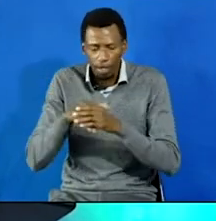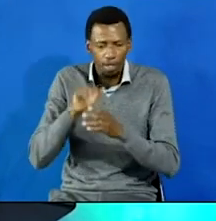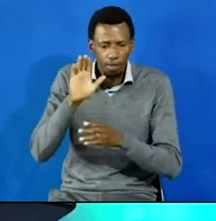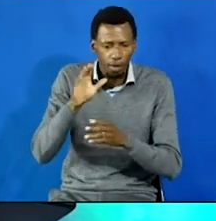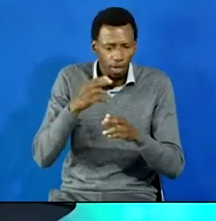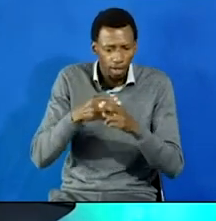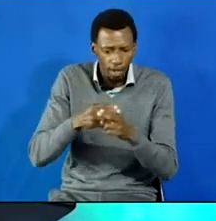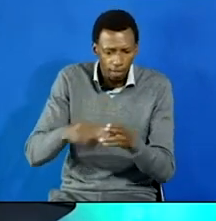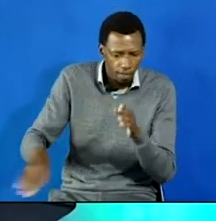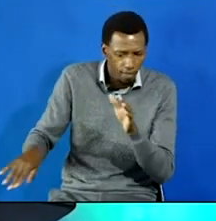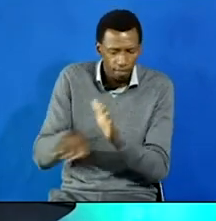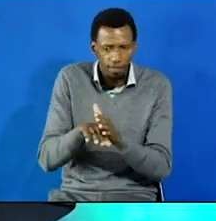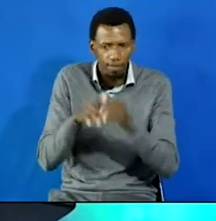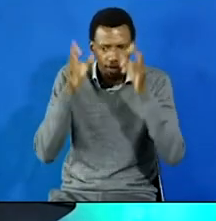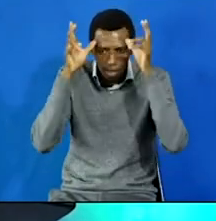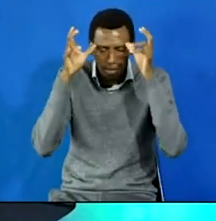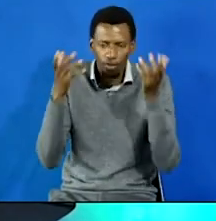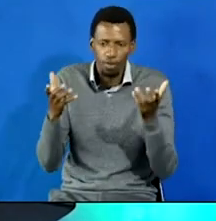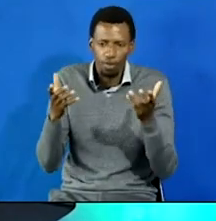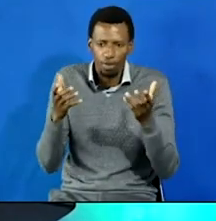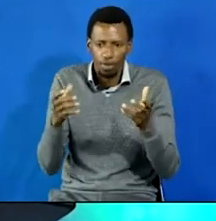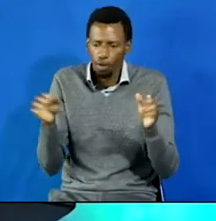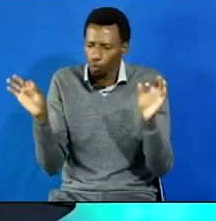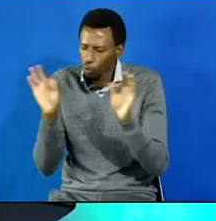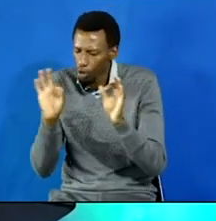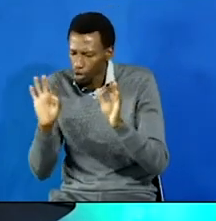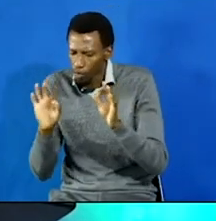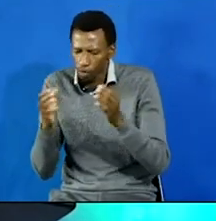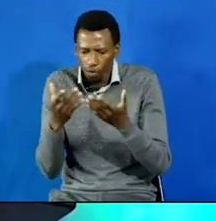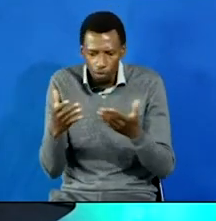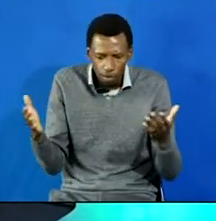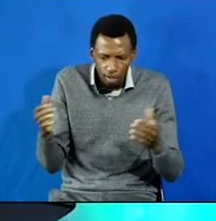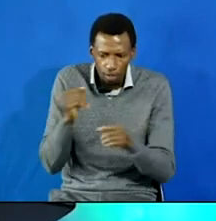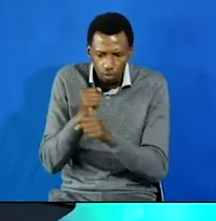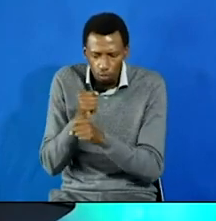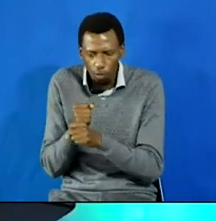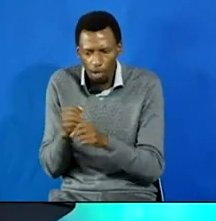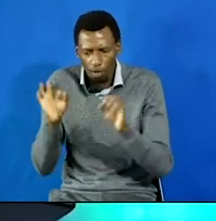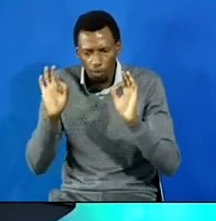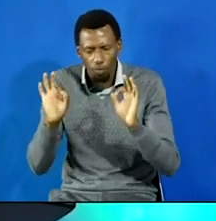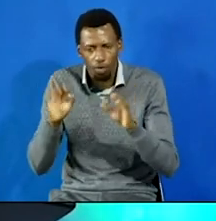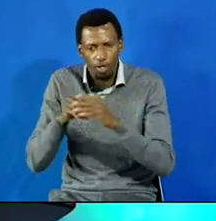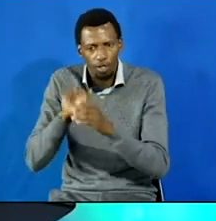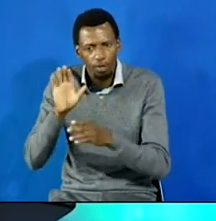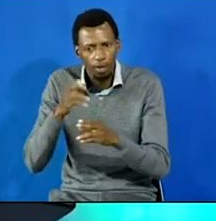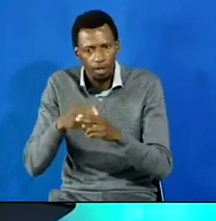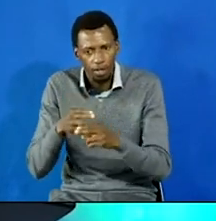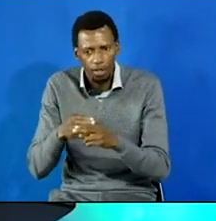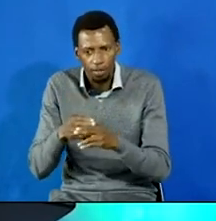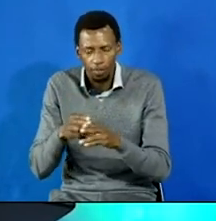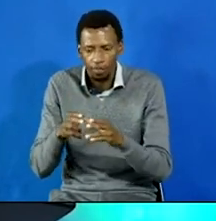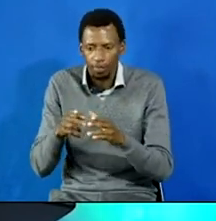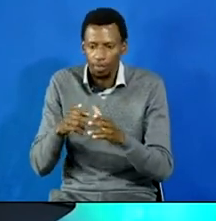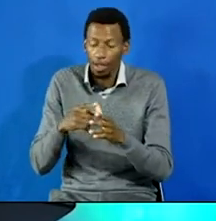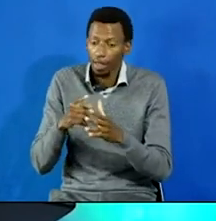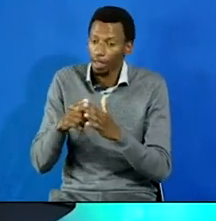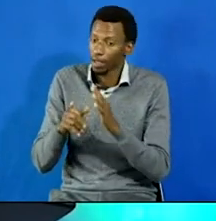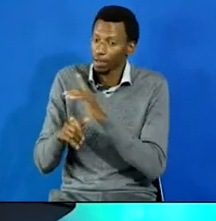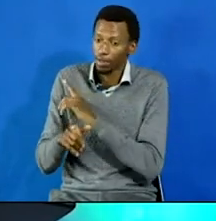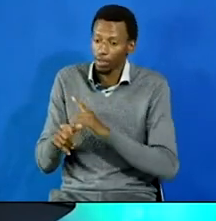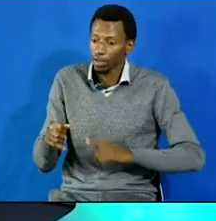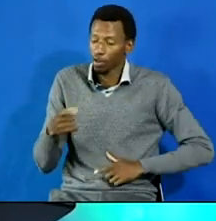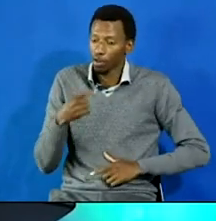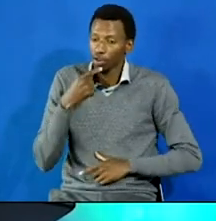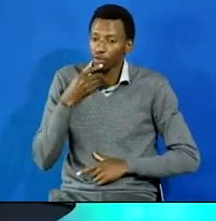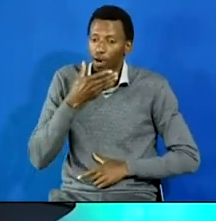devils, and in thy name done many wonderful works? And then will I profess unto them, I knew